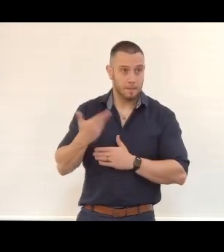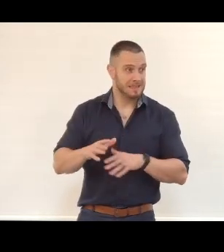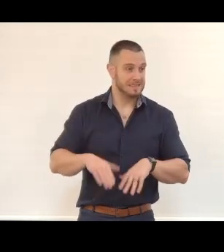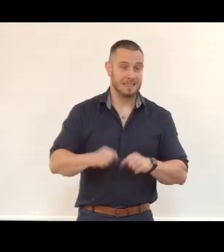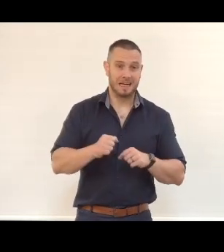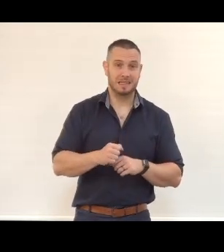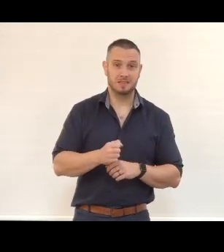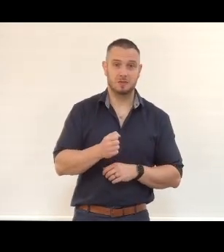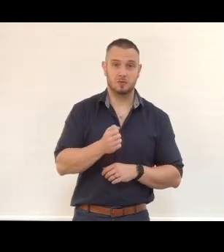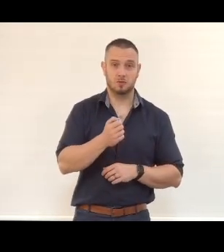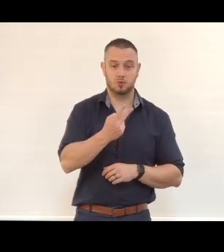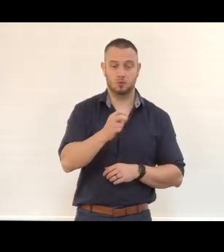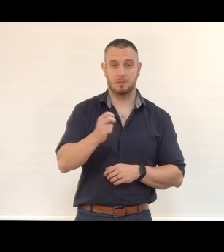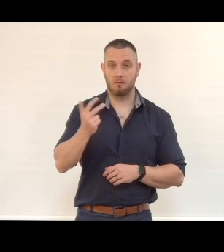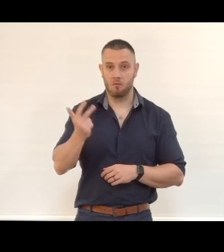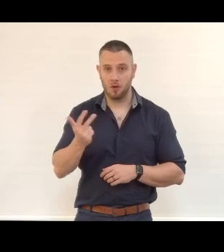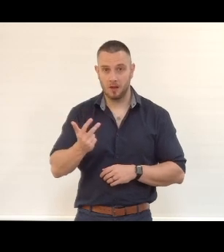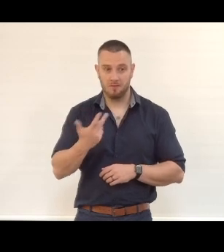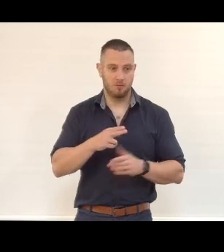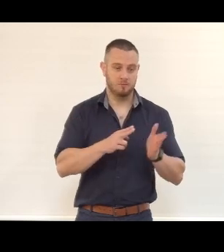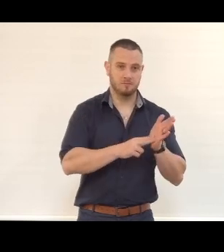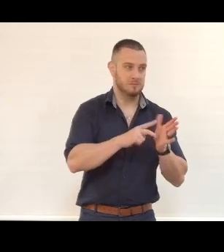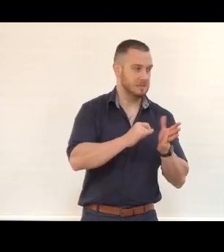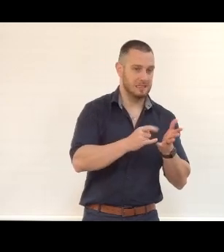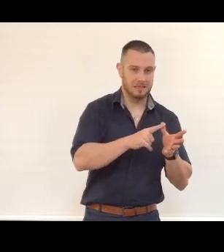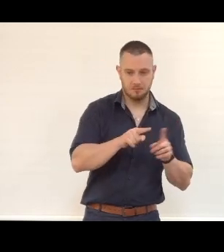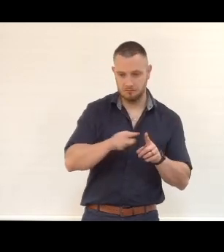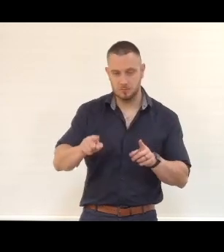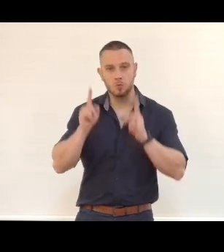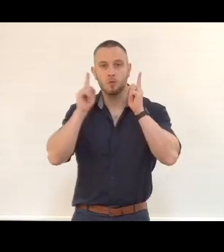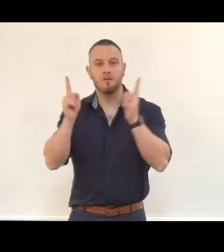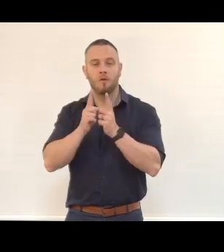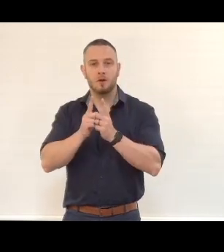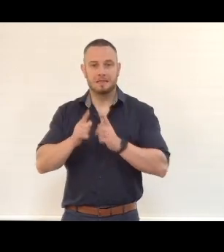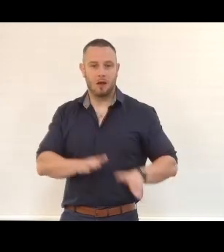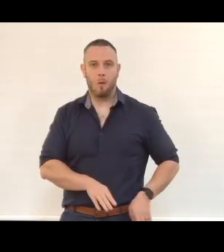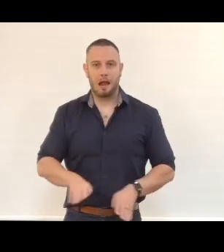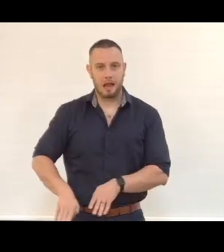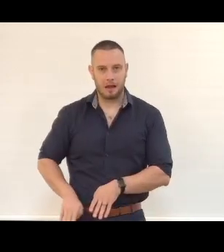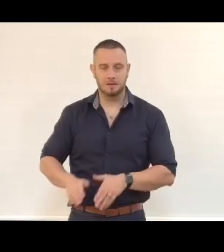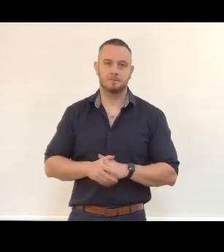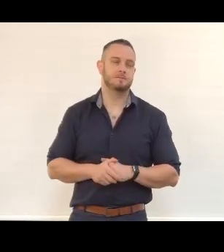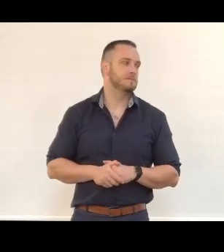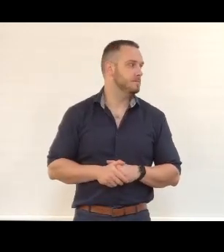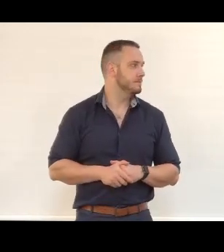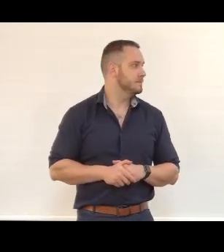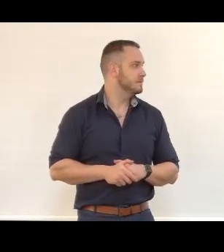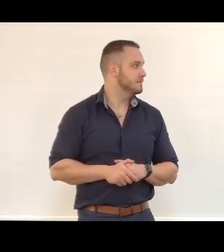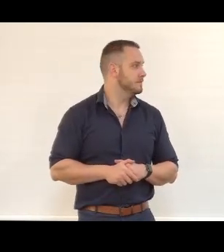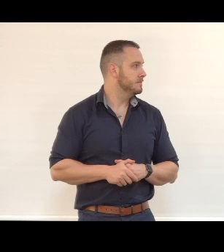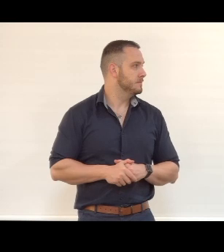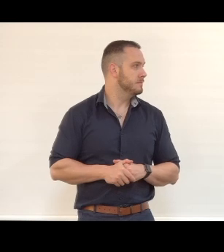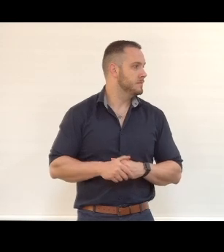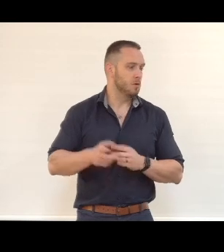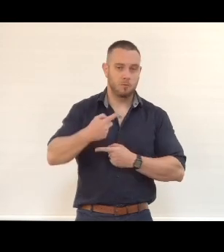in 2013 as a collaboration between NASA and the University of Hawaii. So their focus back then was really Mars missions. So they did all long-term